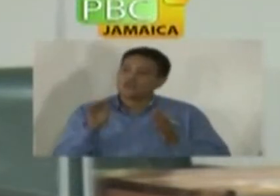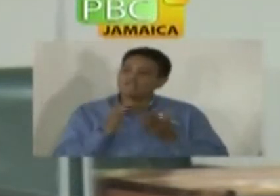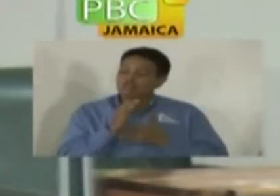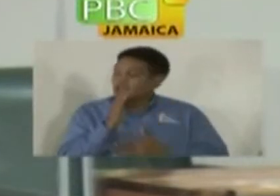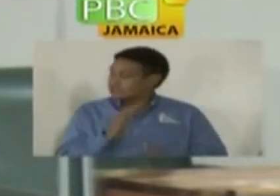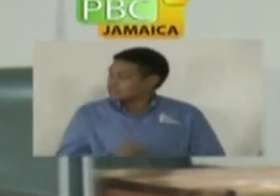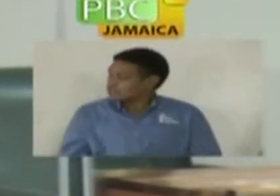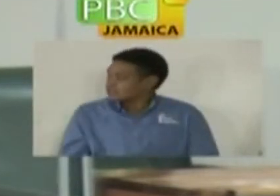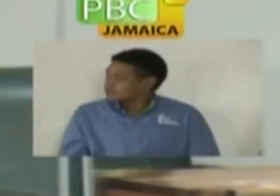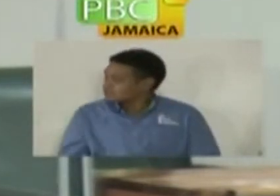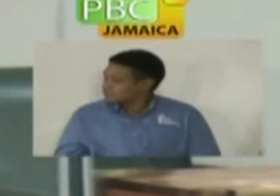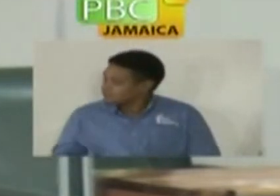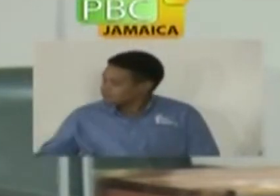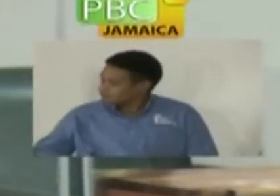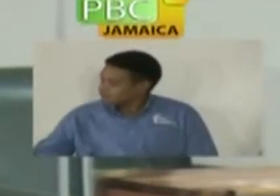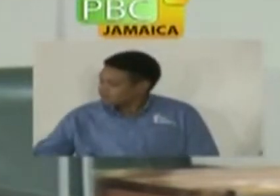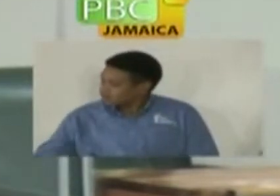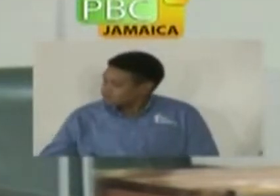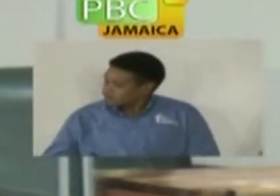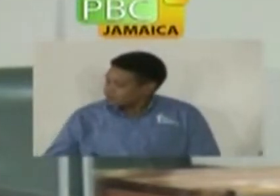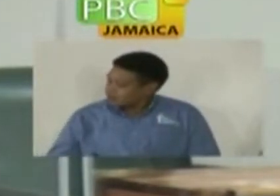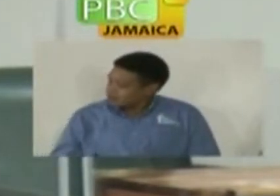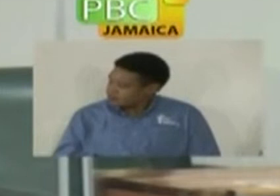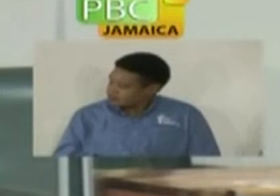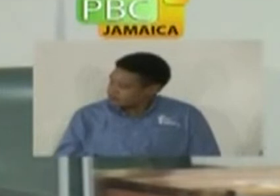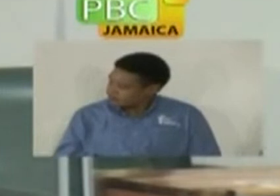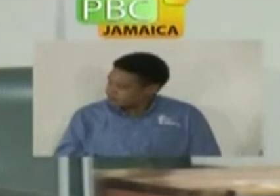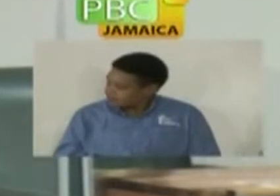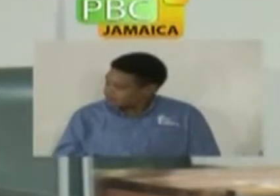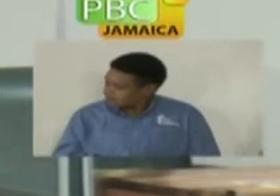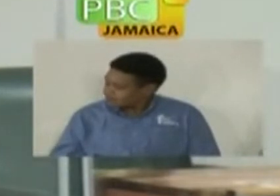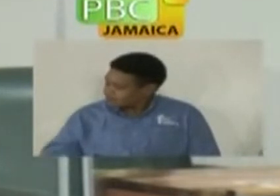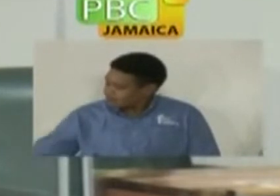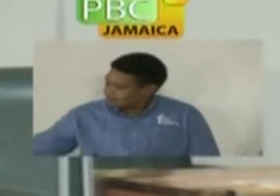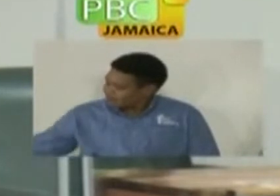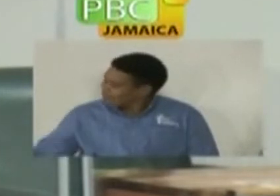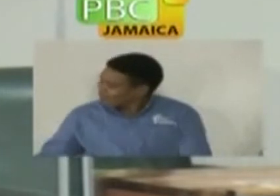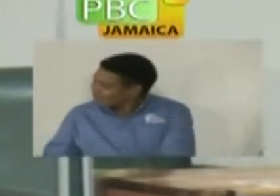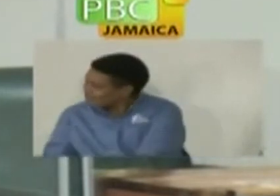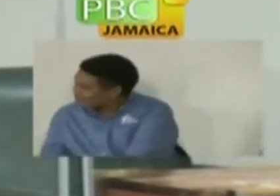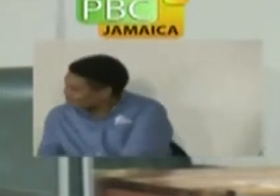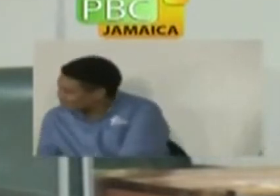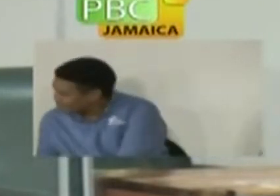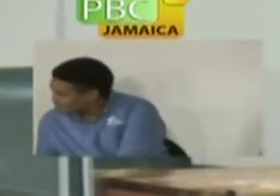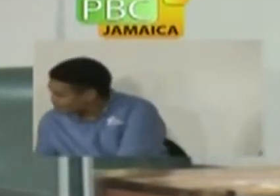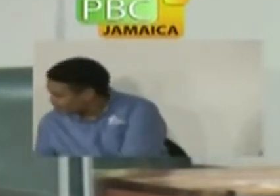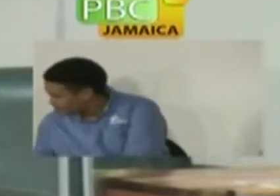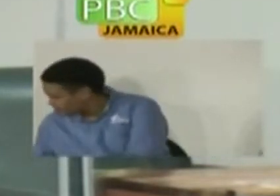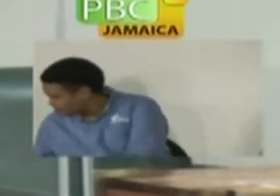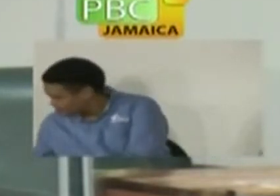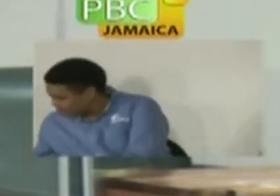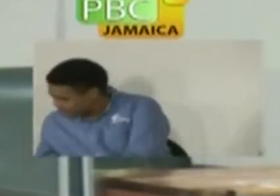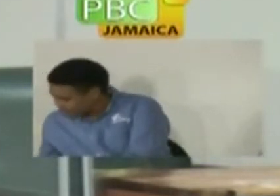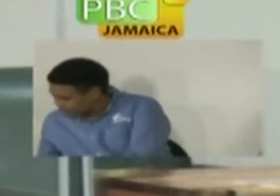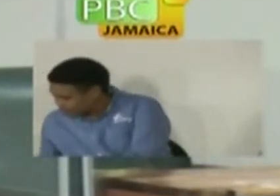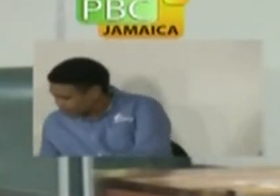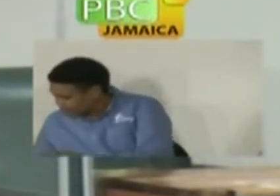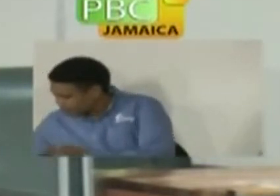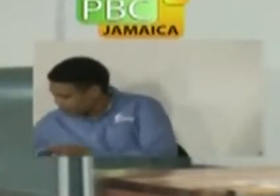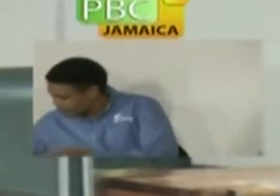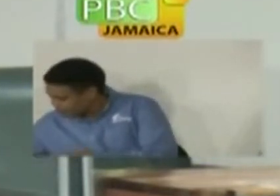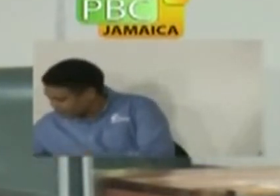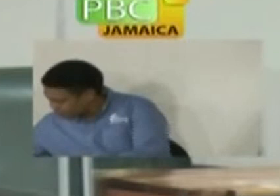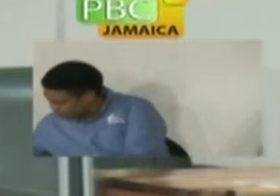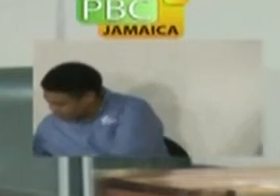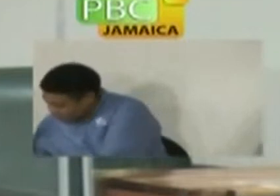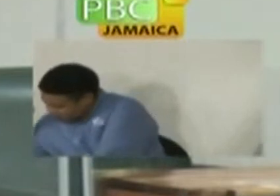And the human rights provisions that existed prior to this was in